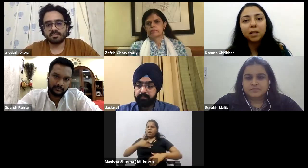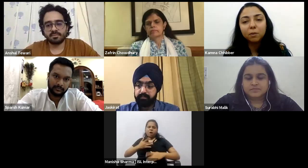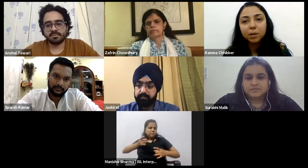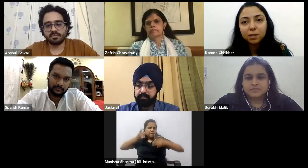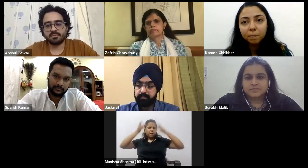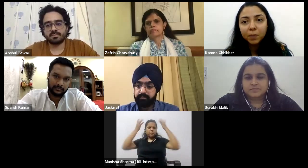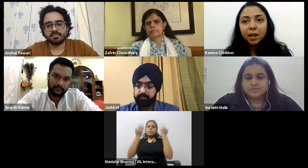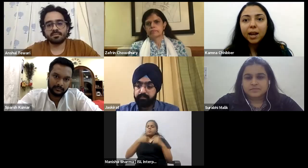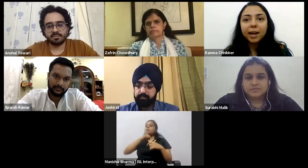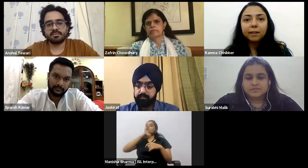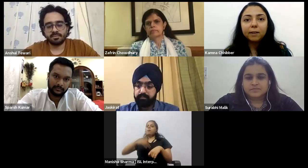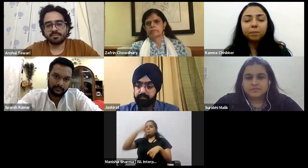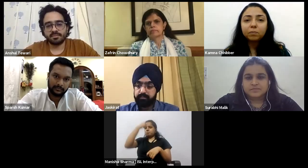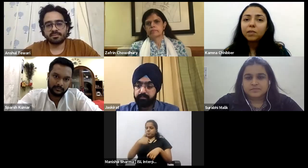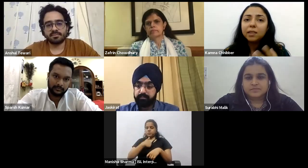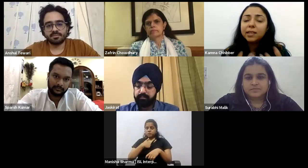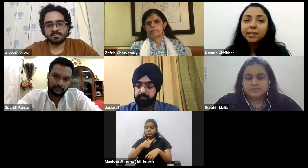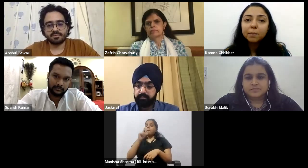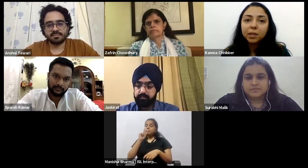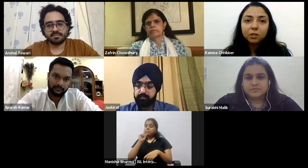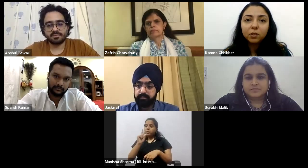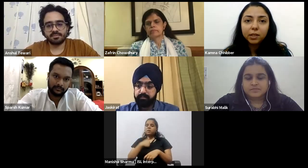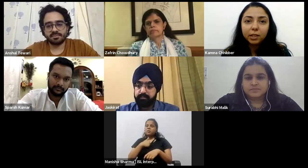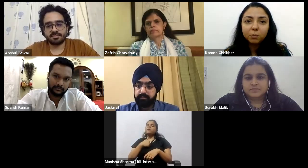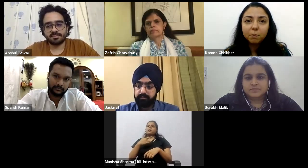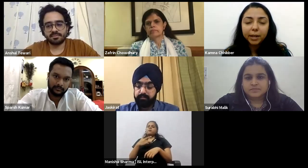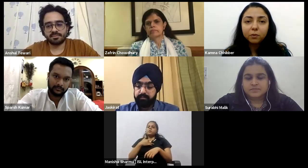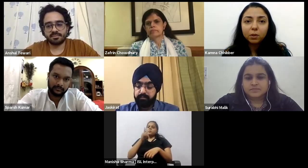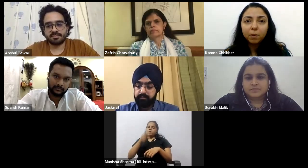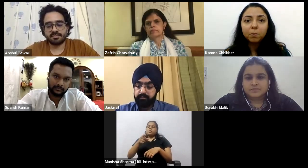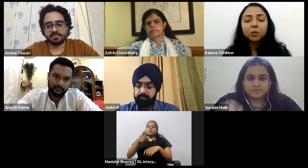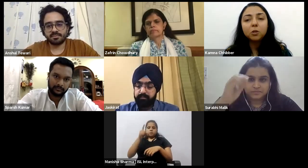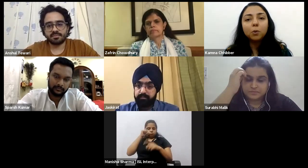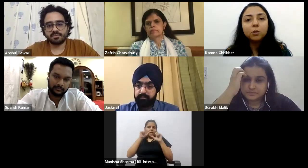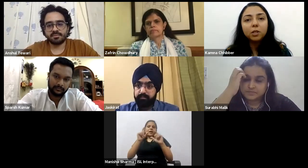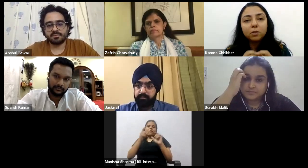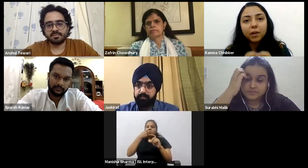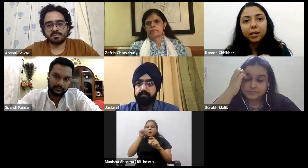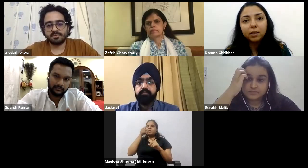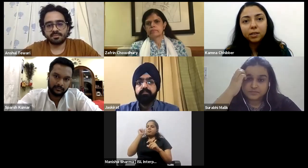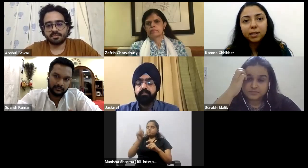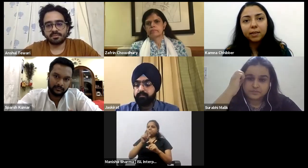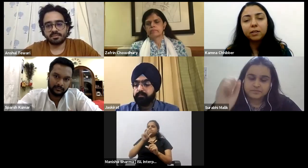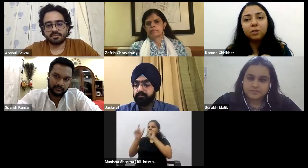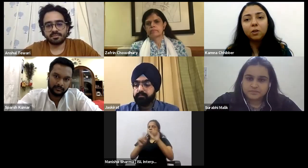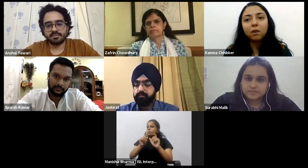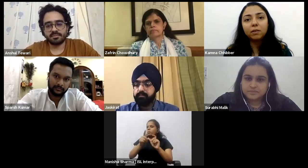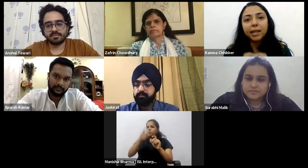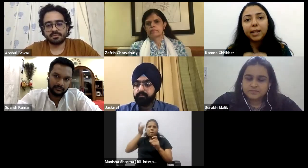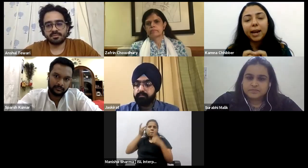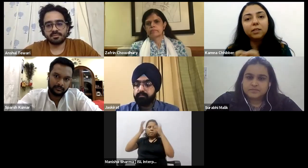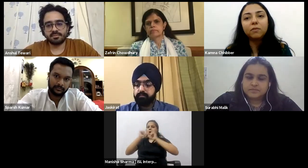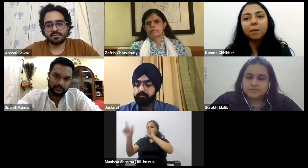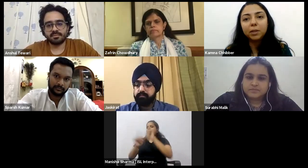if I'm a younger person. And I think that's something that you really need to be mindful about, because you also need to try and understand that